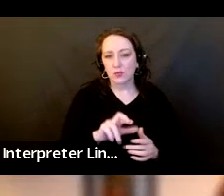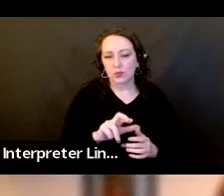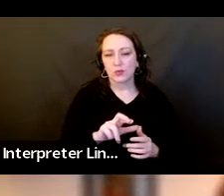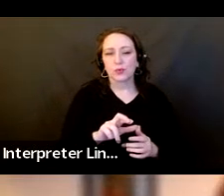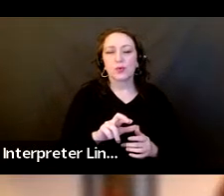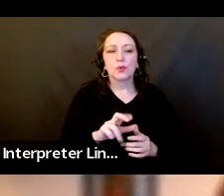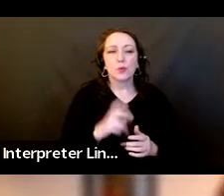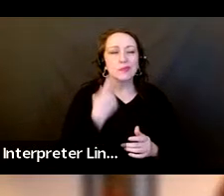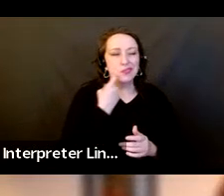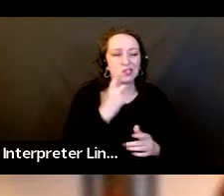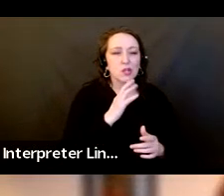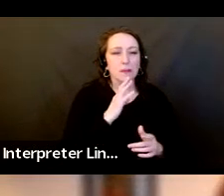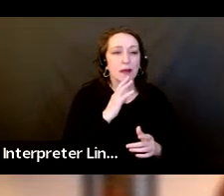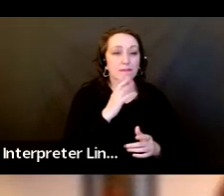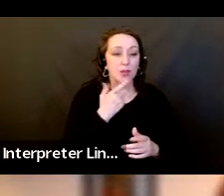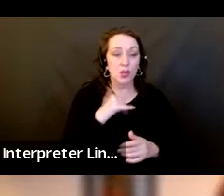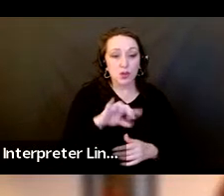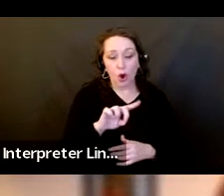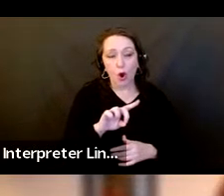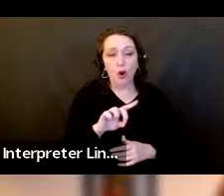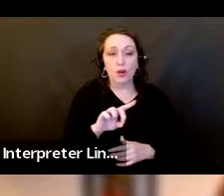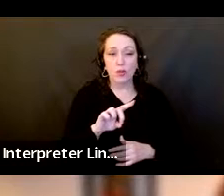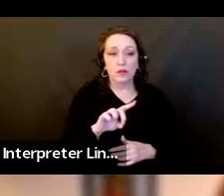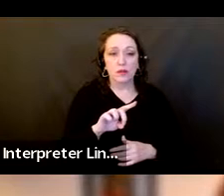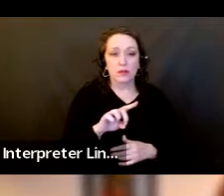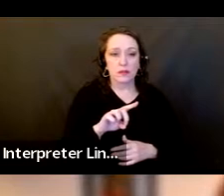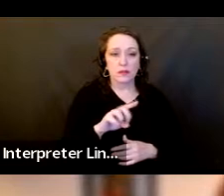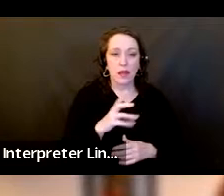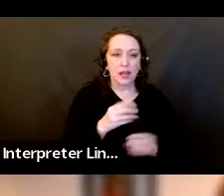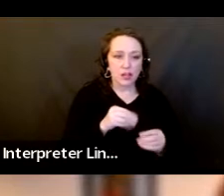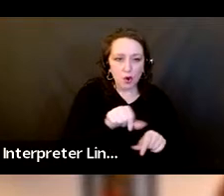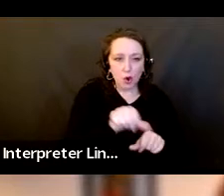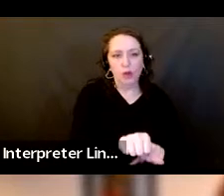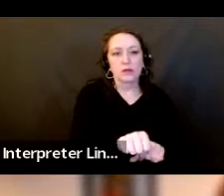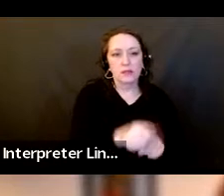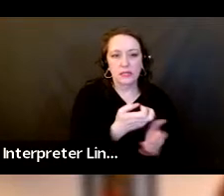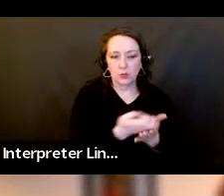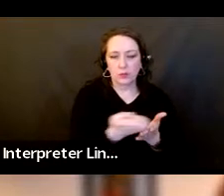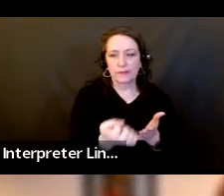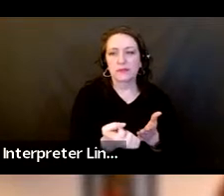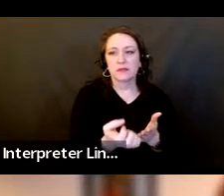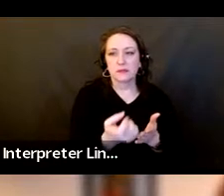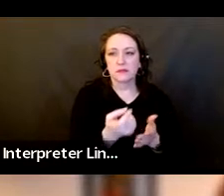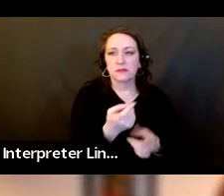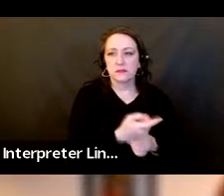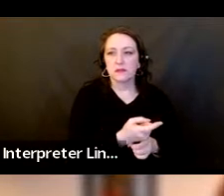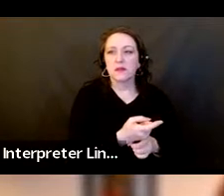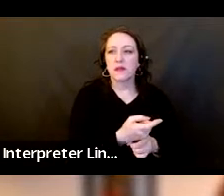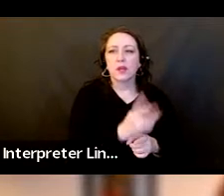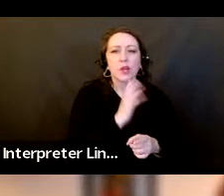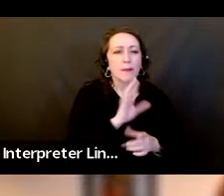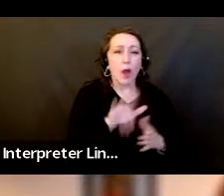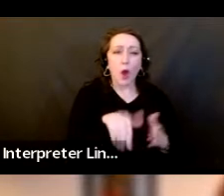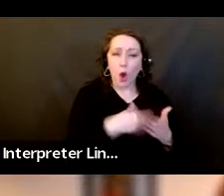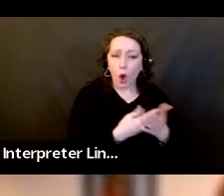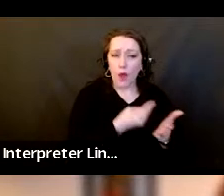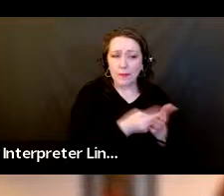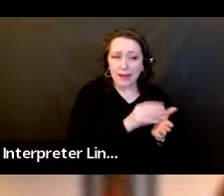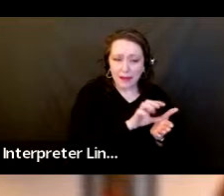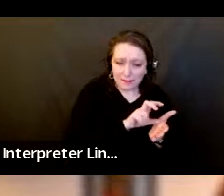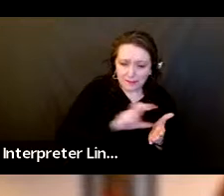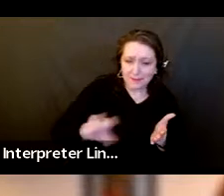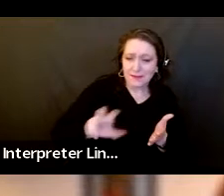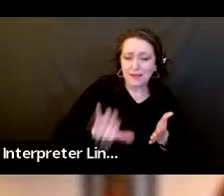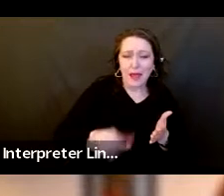as for the yard equipment, for the garden yard equipment, were you talking about all the funds going there or just